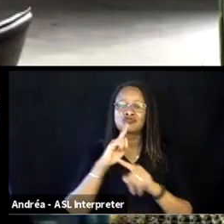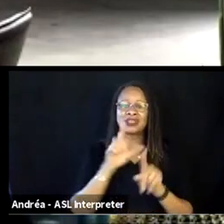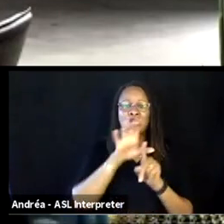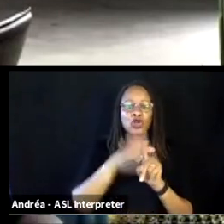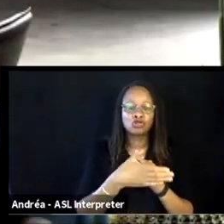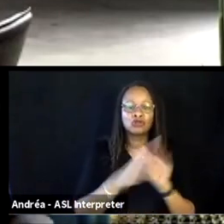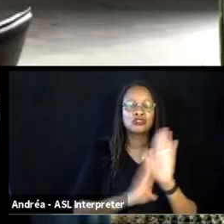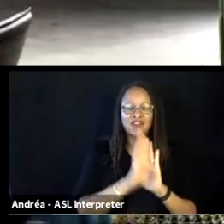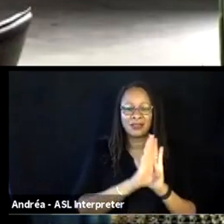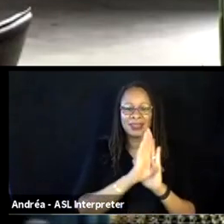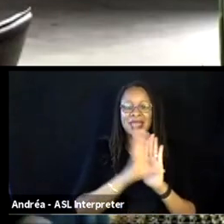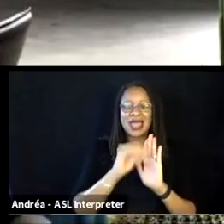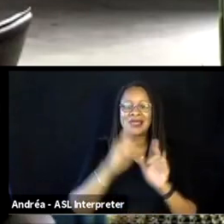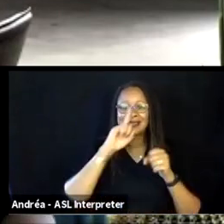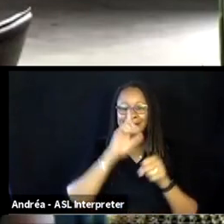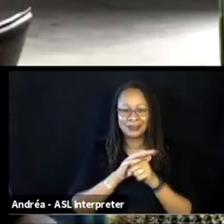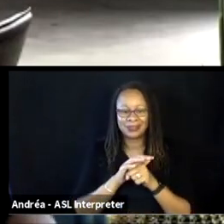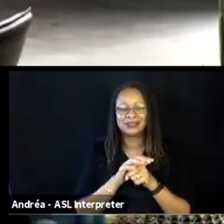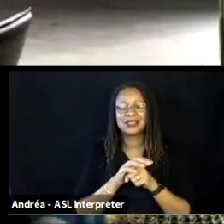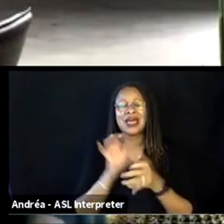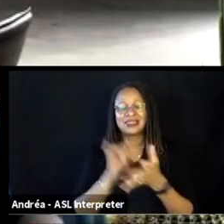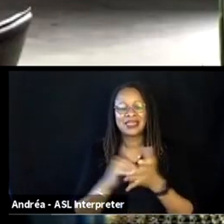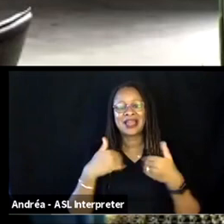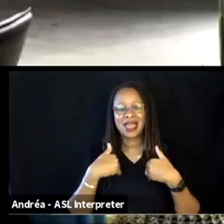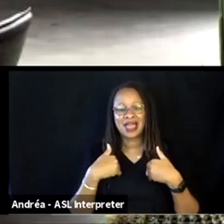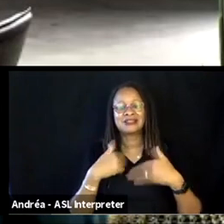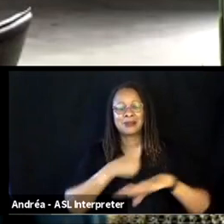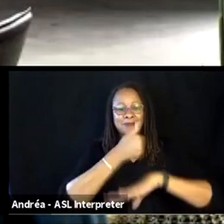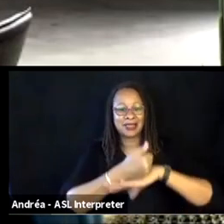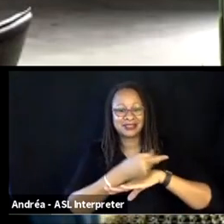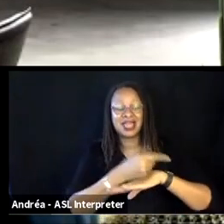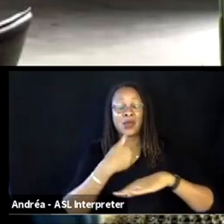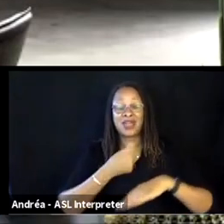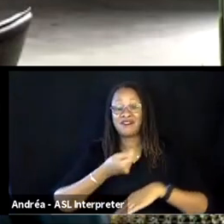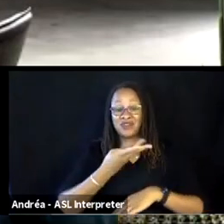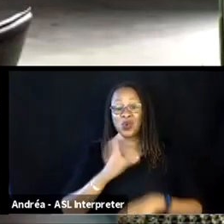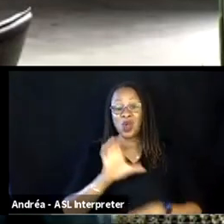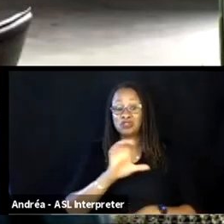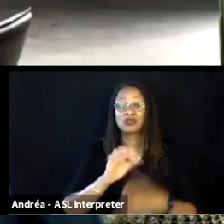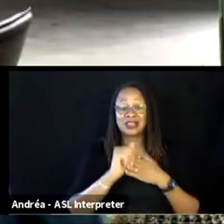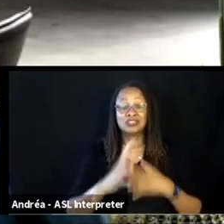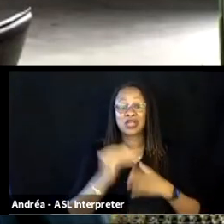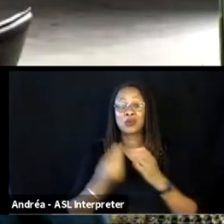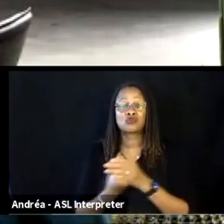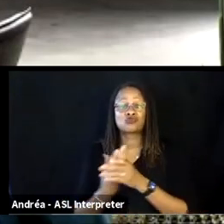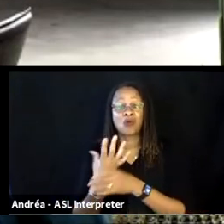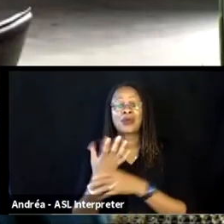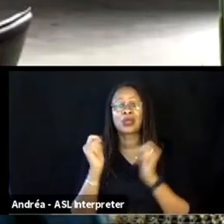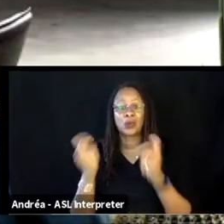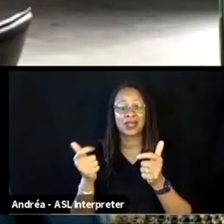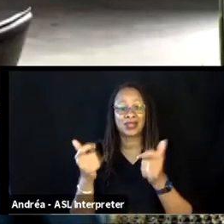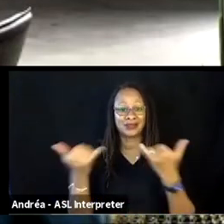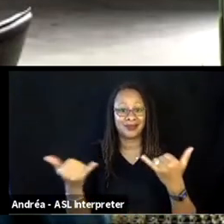development and commitment that has been placed. And we do have a couple hundred leaders, and we're growing at a pretty rapid